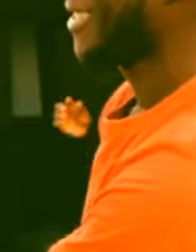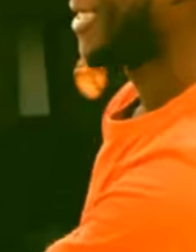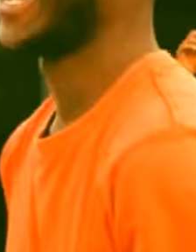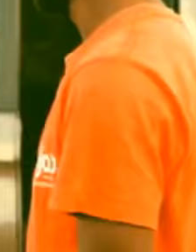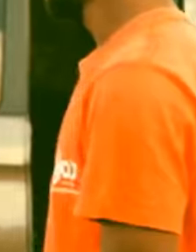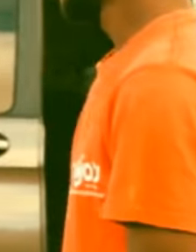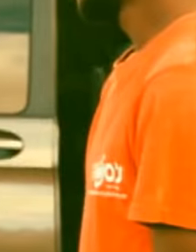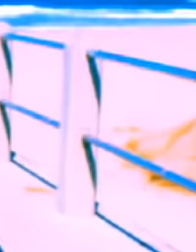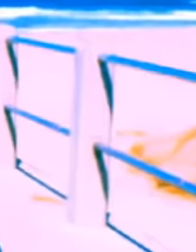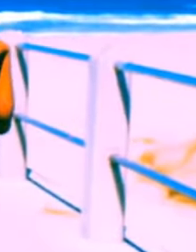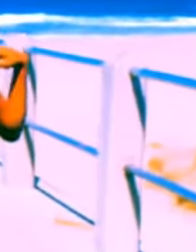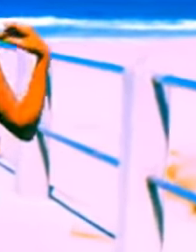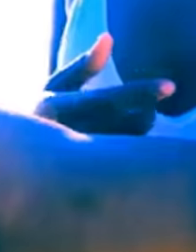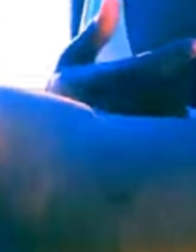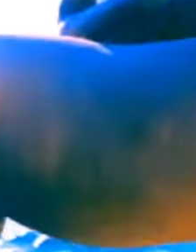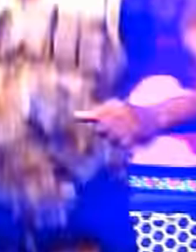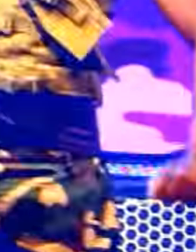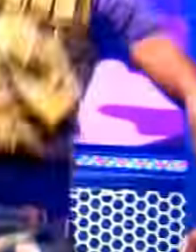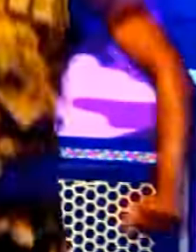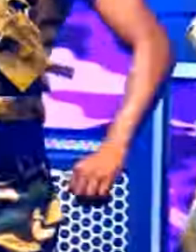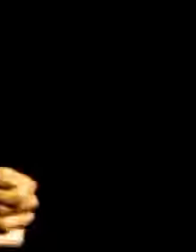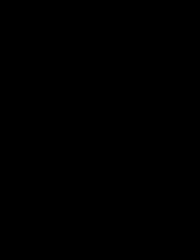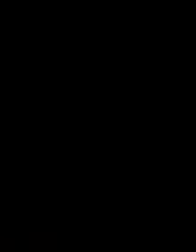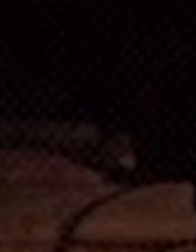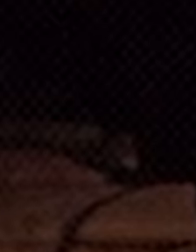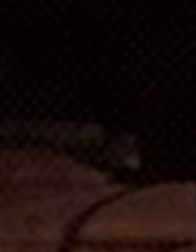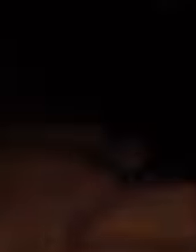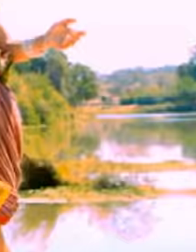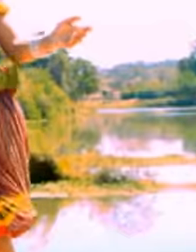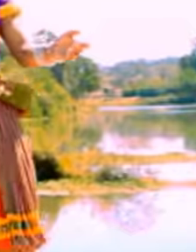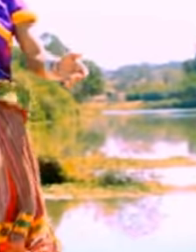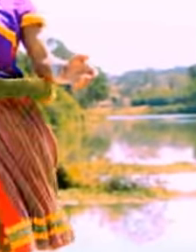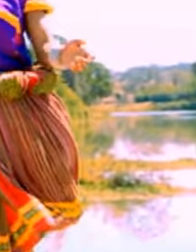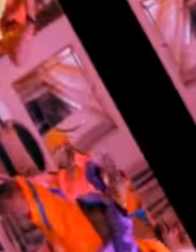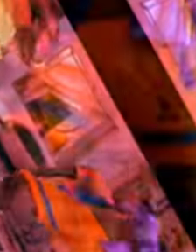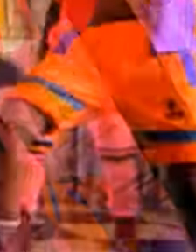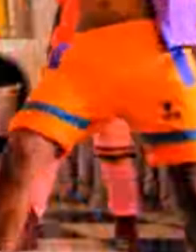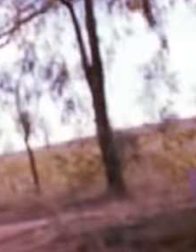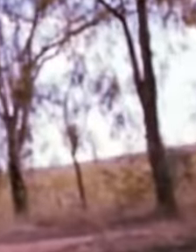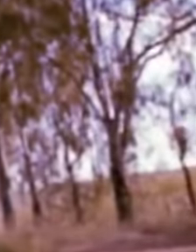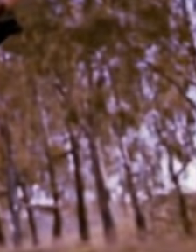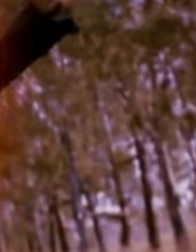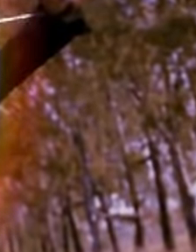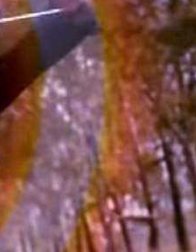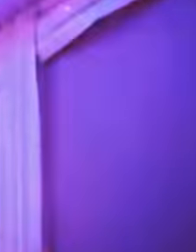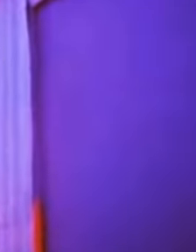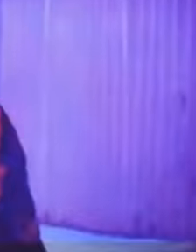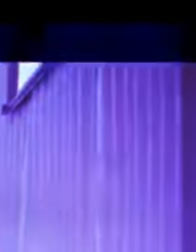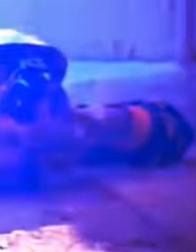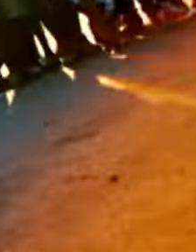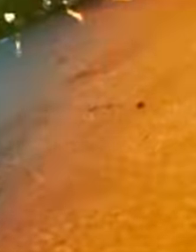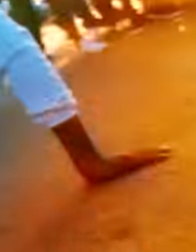Yeah. Everybody they come and they hear the sound, they jump. Yeah, yeah. From United Kingdom, Ghana boy, the conquer to Hong Kong.